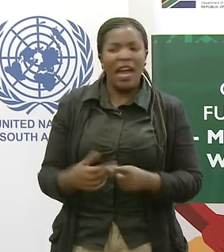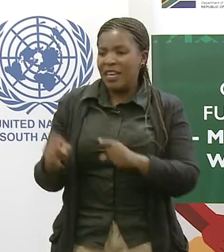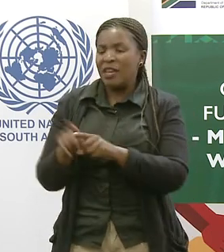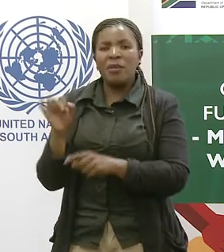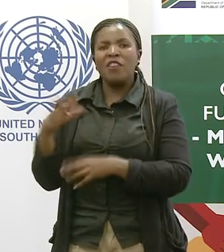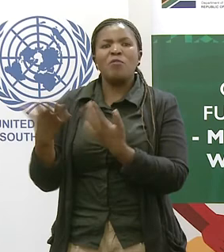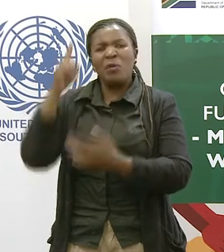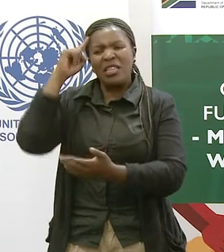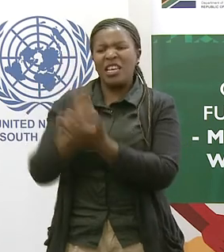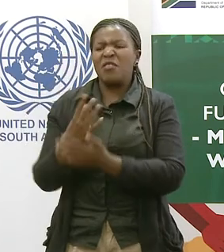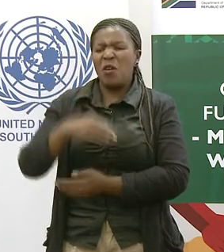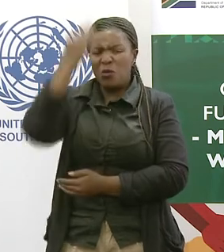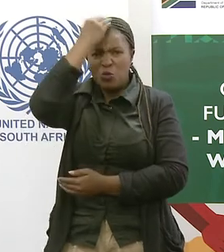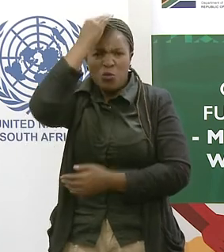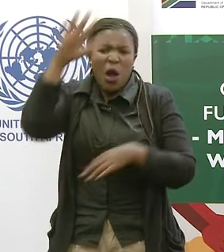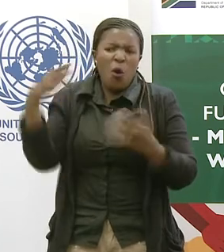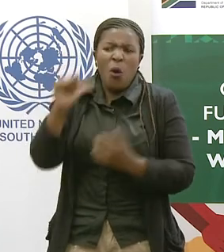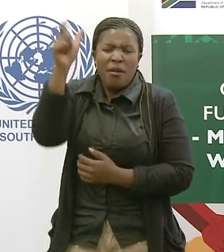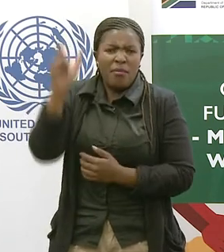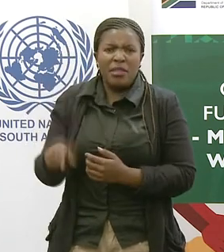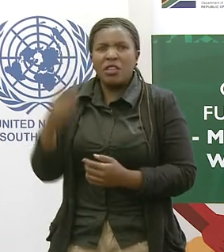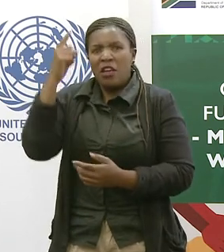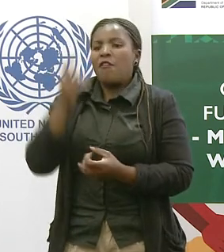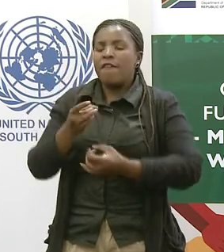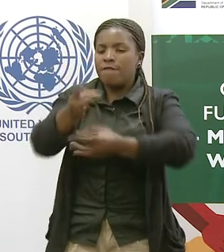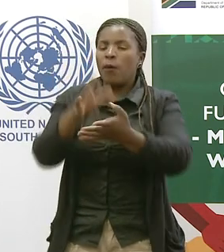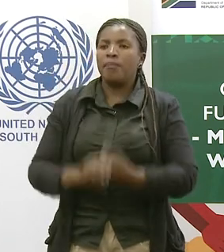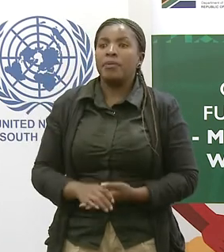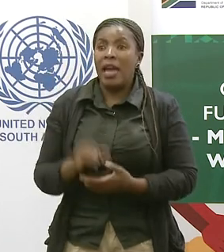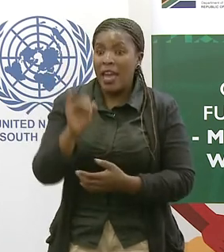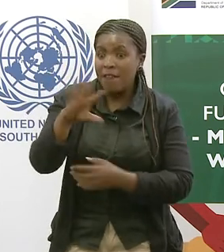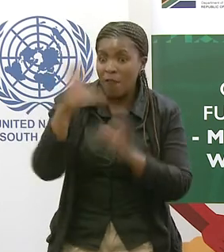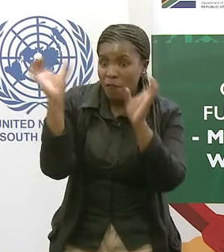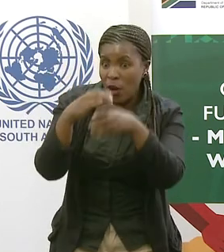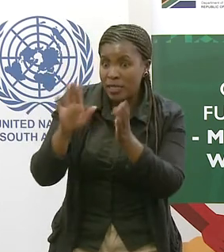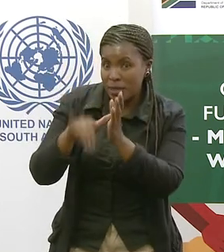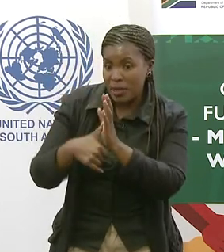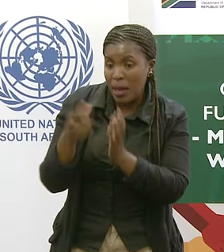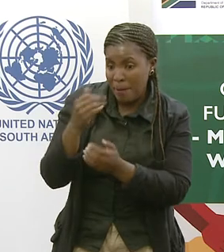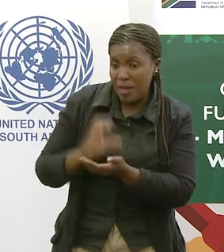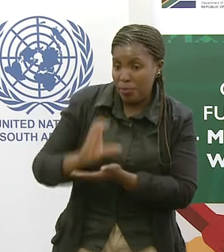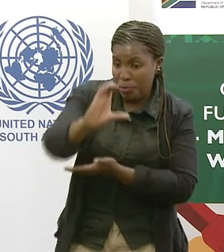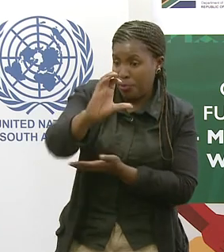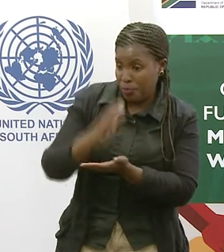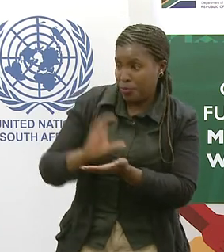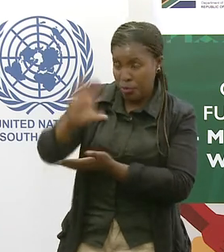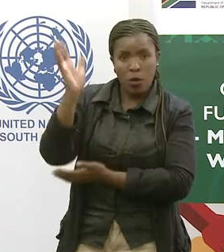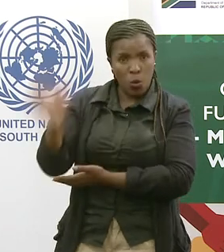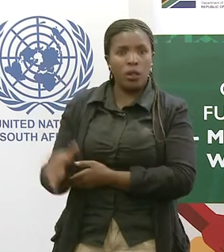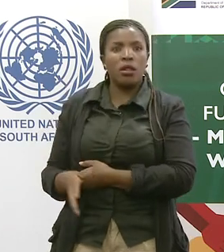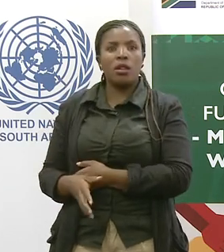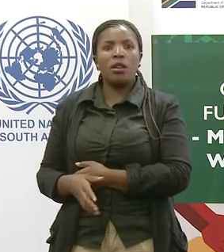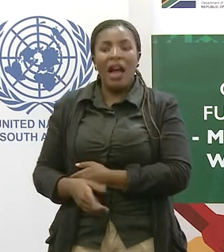changes because the benefits will come there. So we do live, unfortunately, in that kind of acquisitive